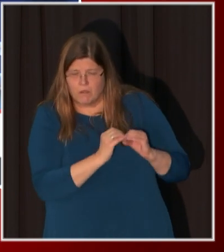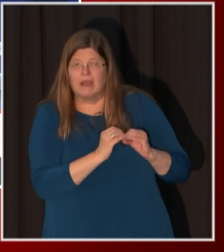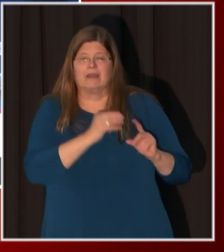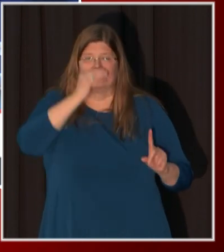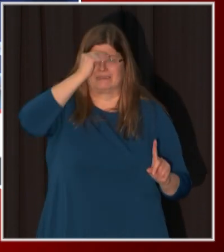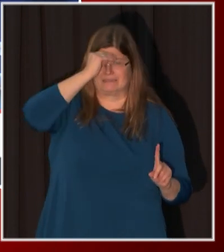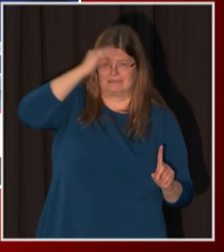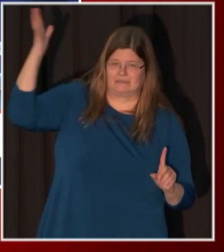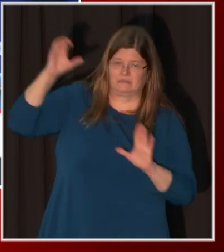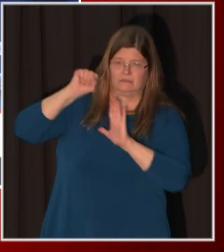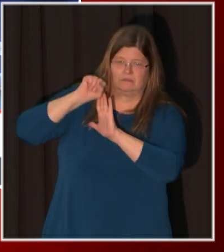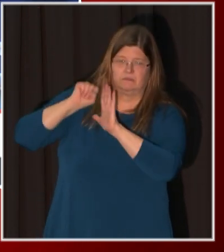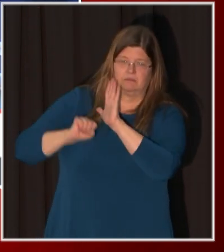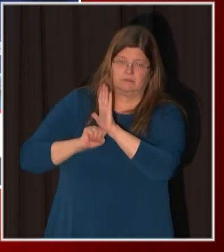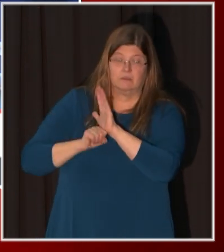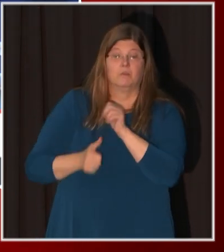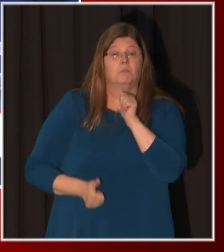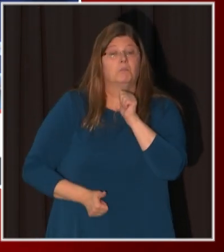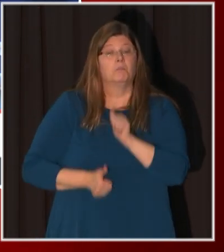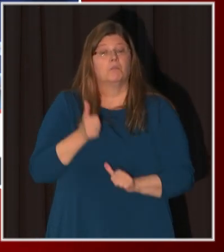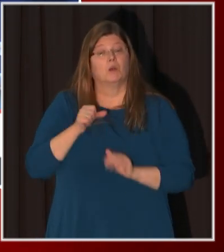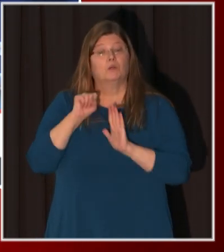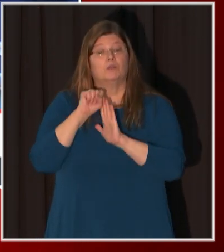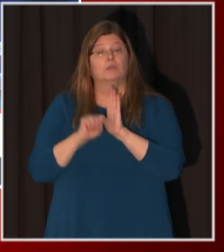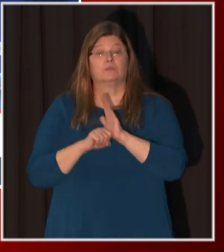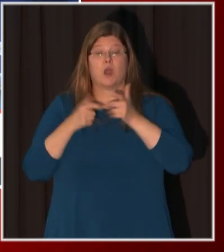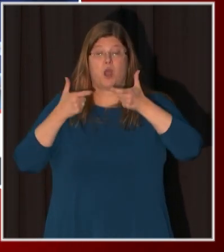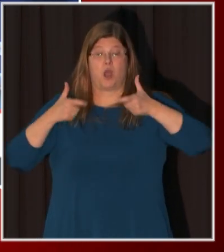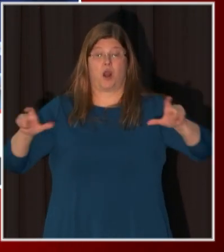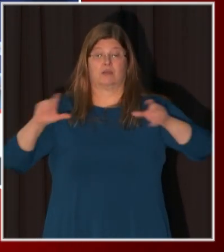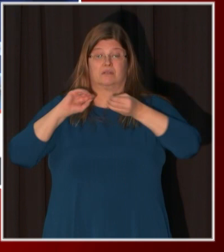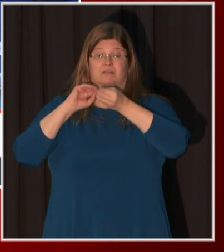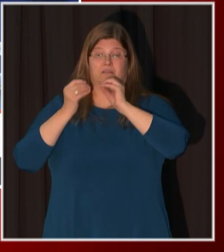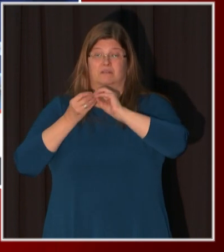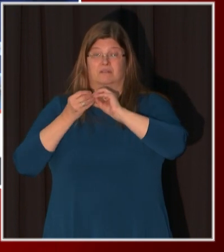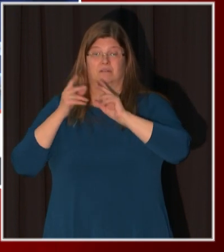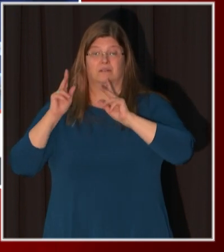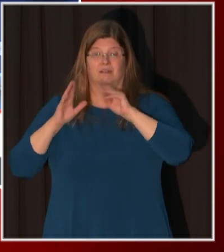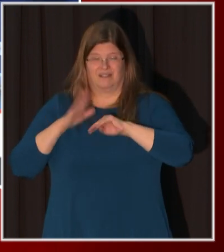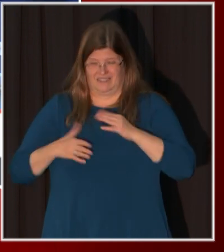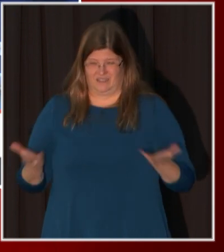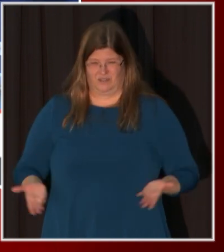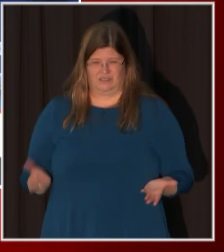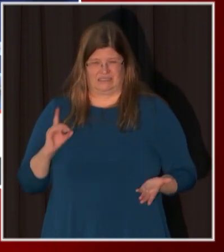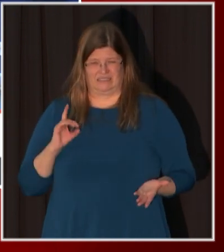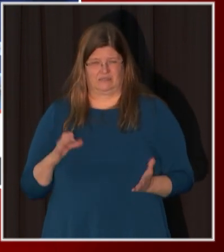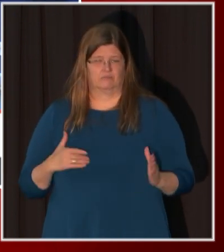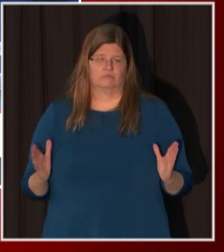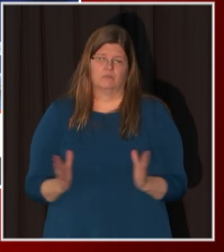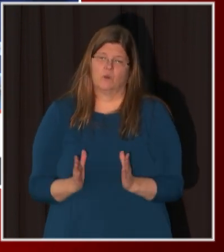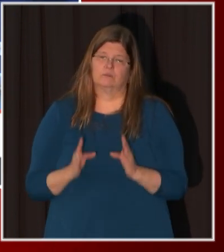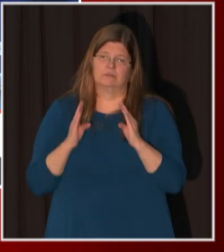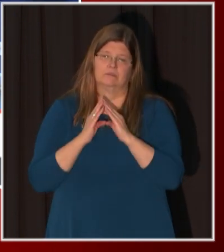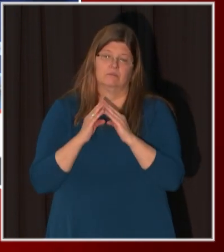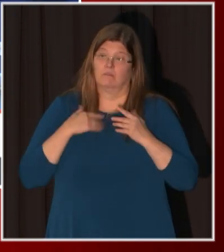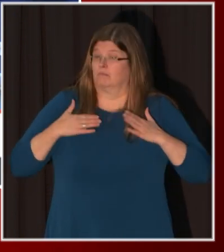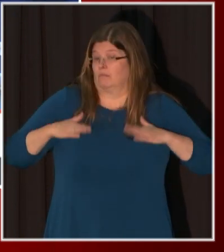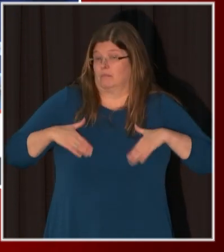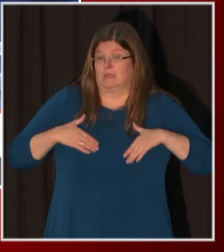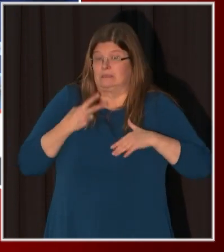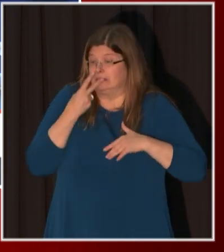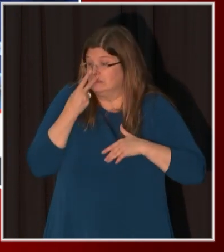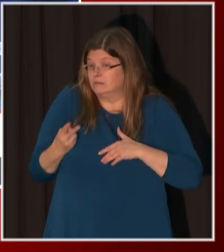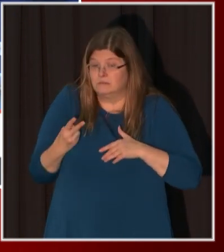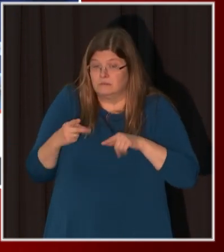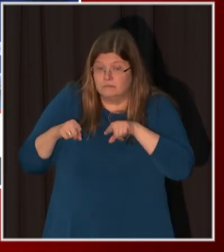that have a much larger population than the district, but we have not observed those trends in our data. We are working very closely